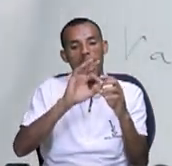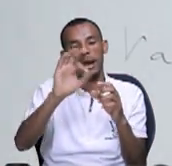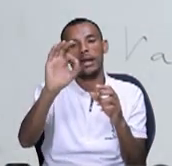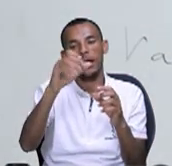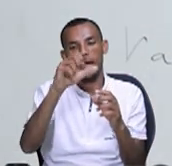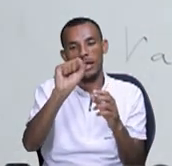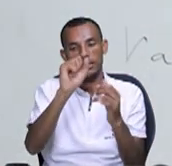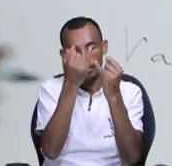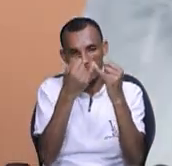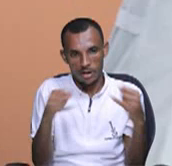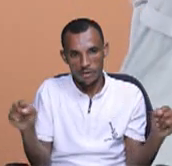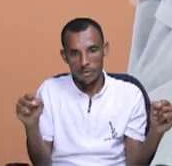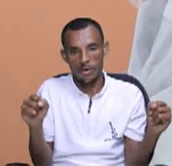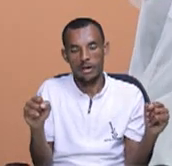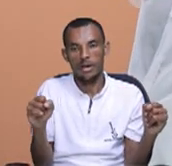divided by